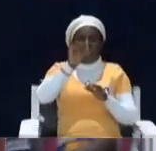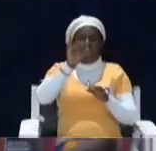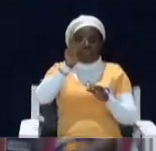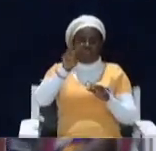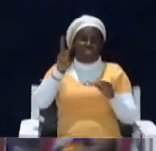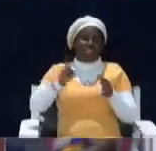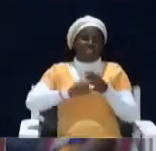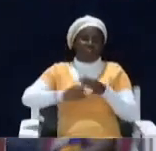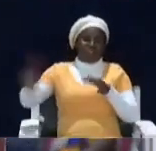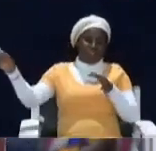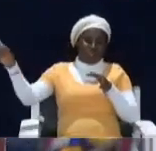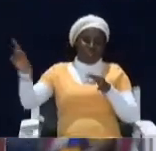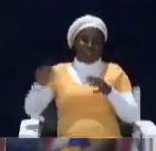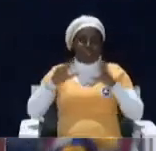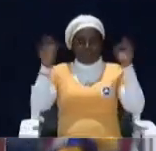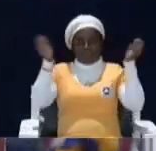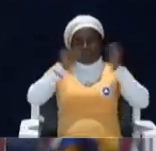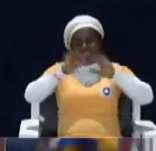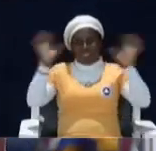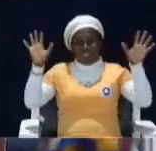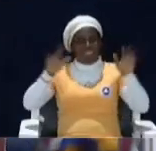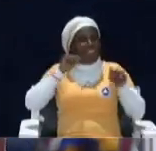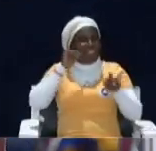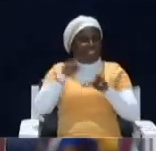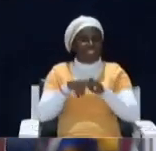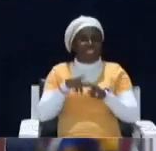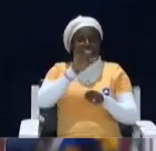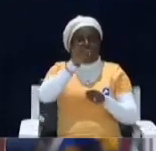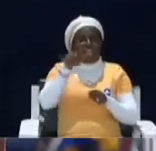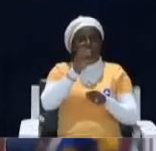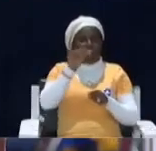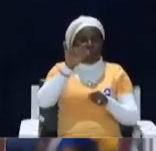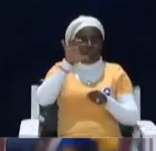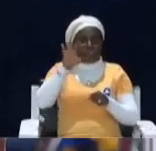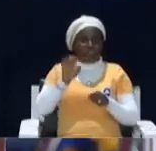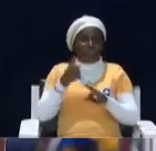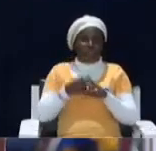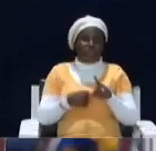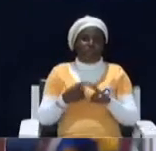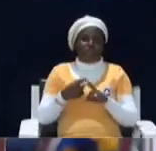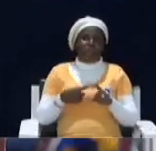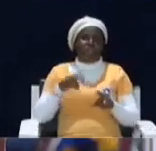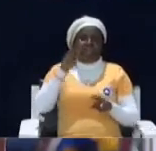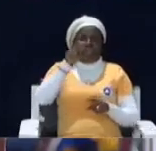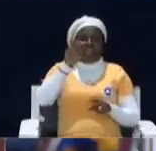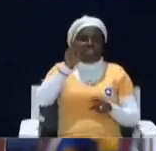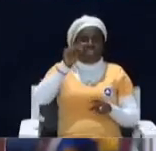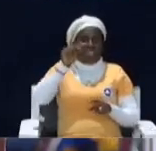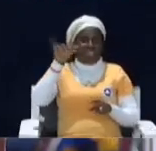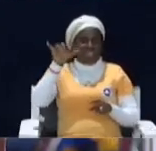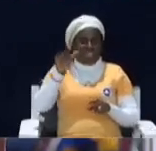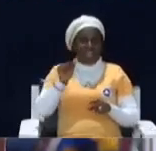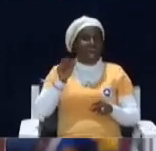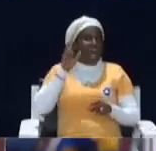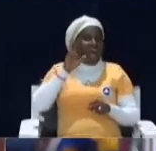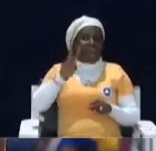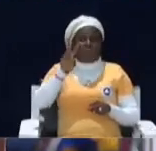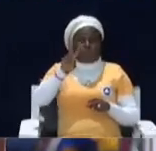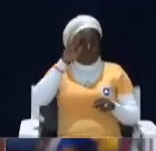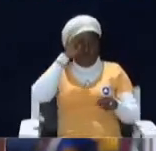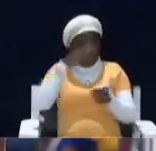disappeared. Sister Joyce Ngu from Kenya, her two sons were very